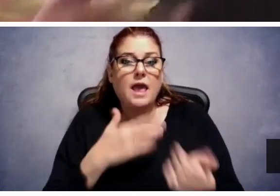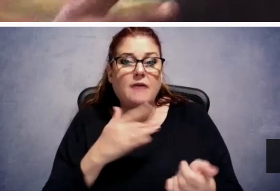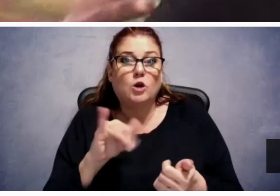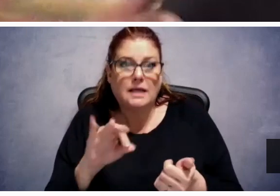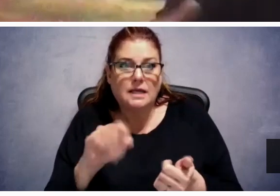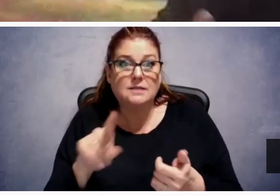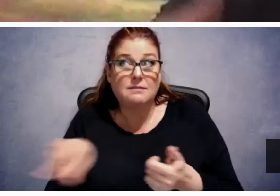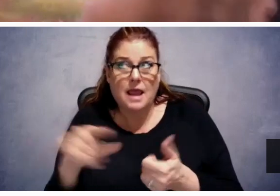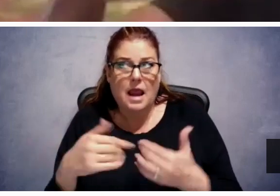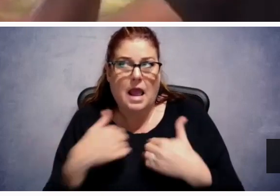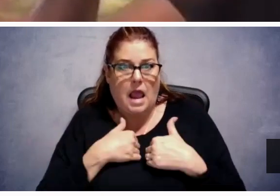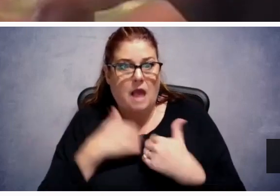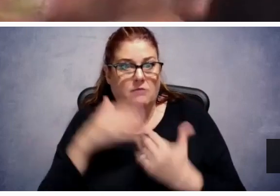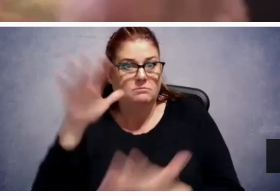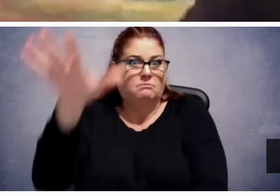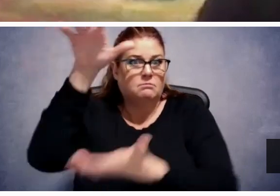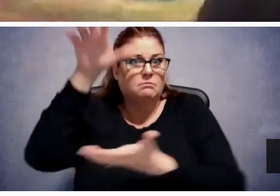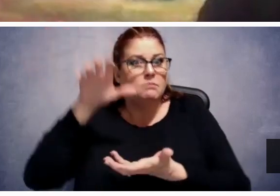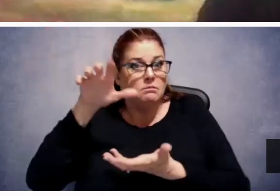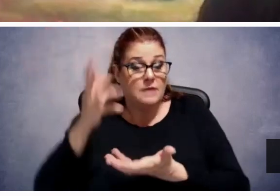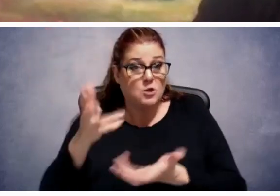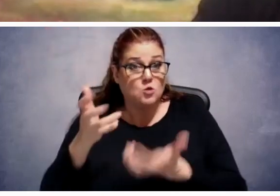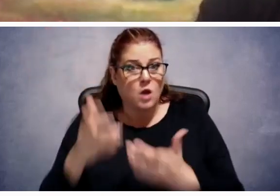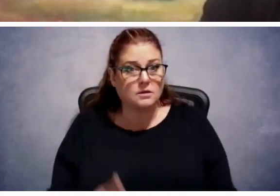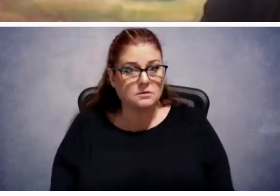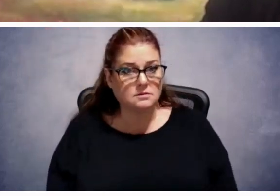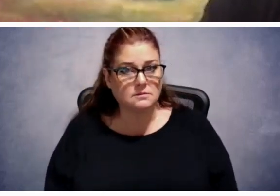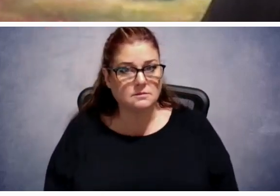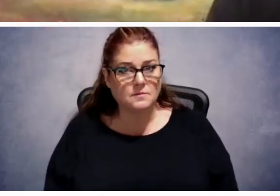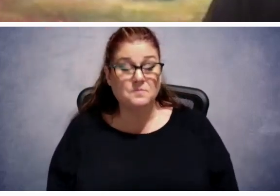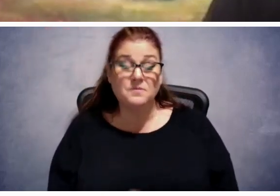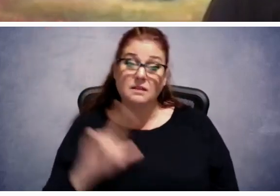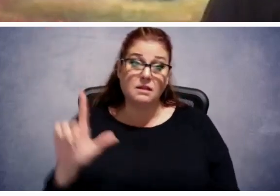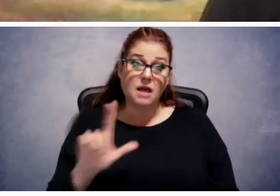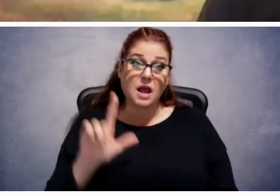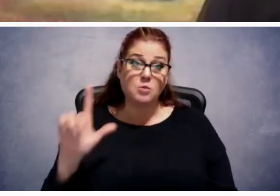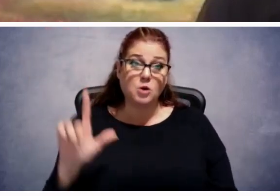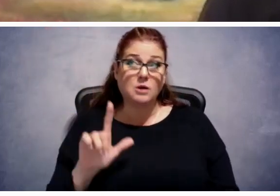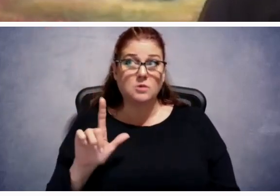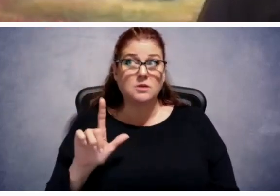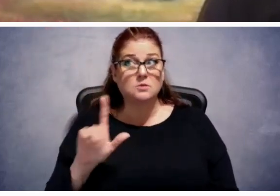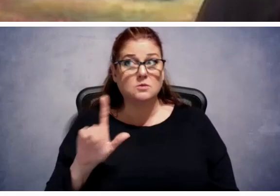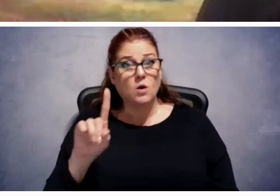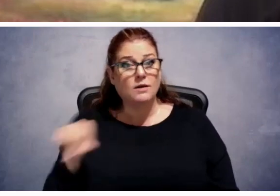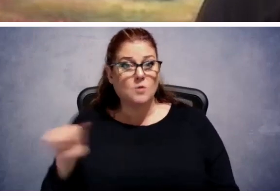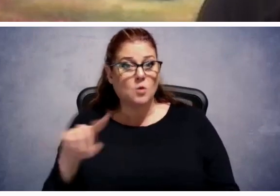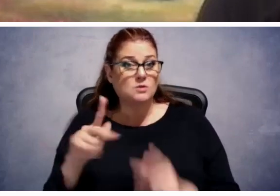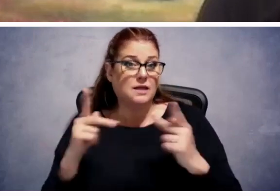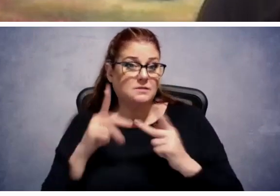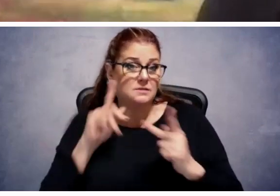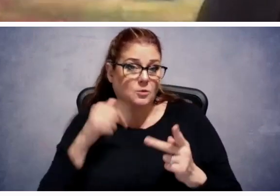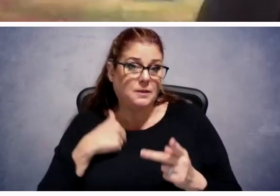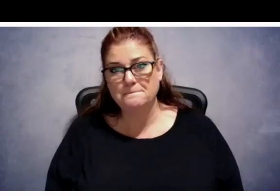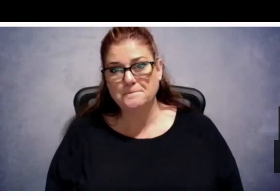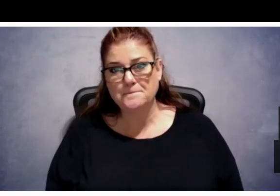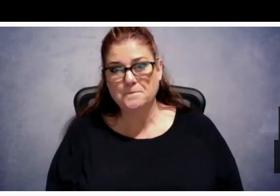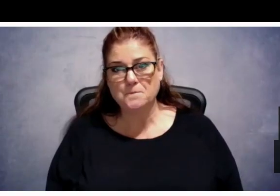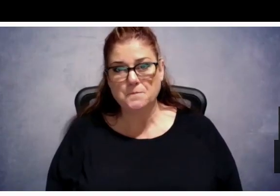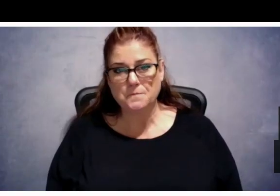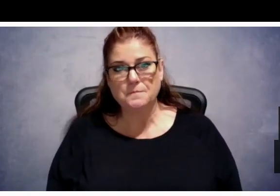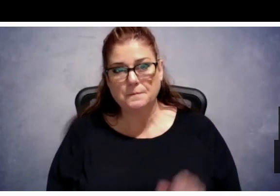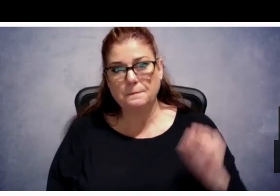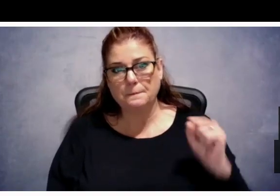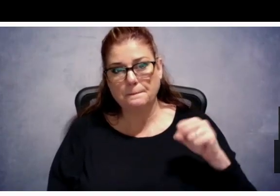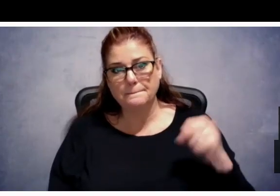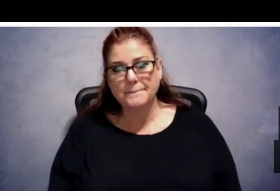that they have that you want? And the library was one of those places. Yes,